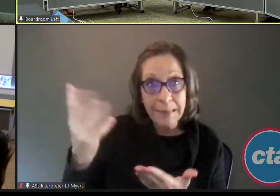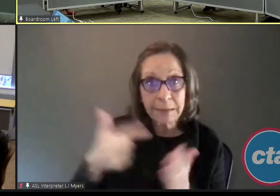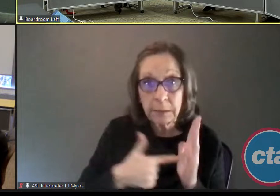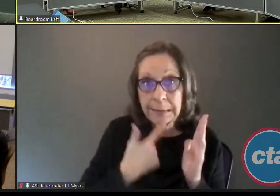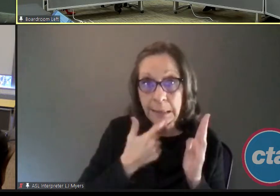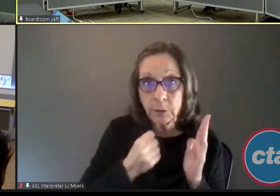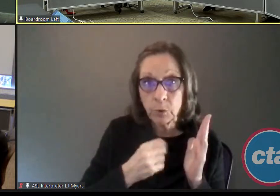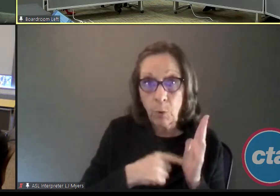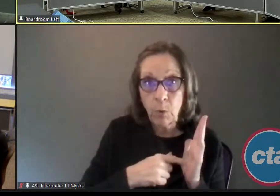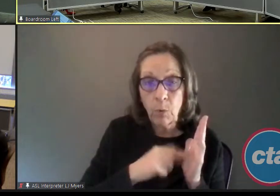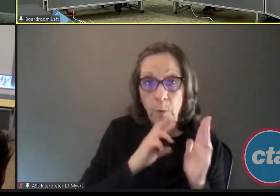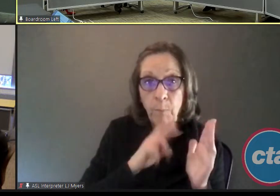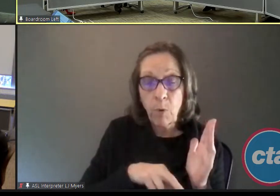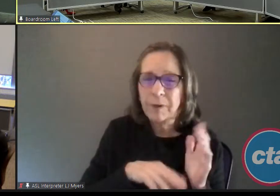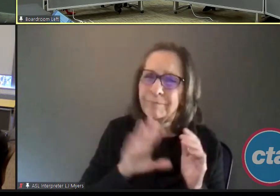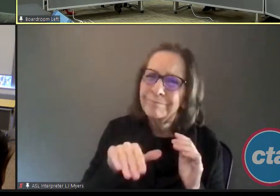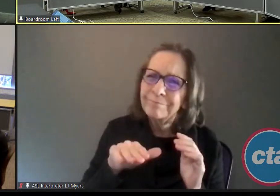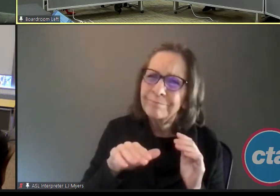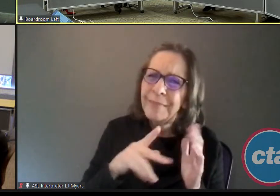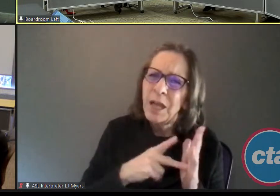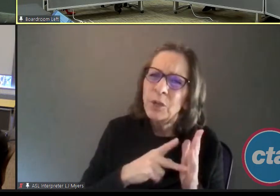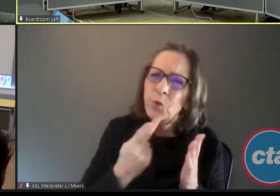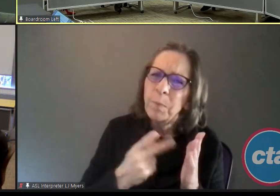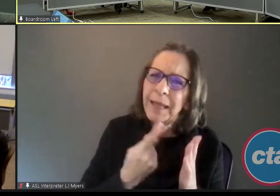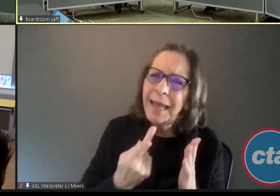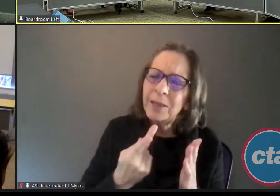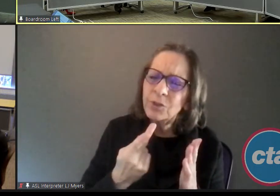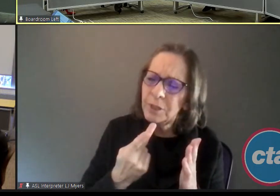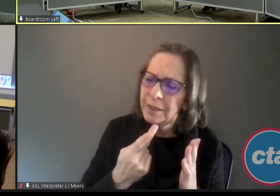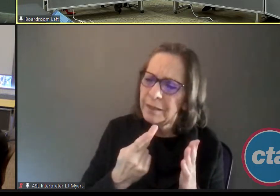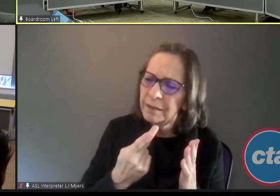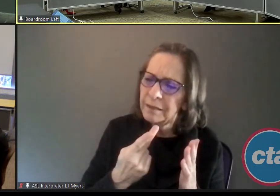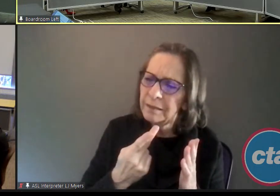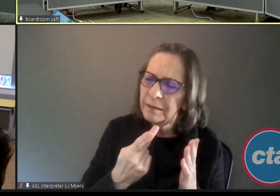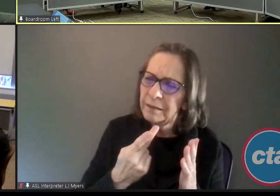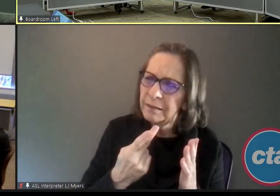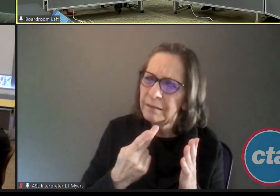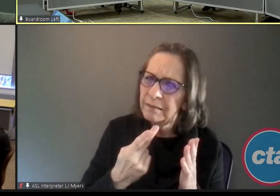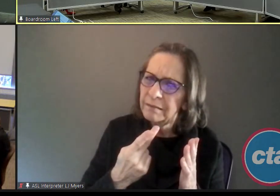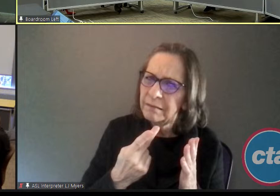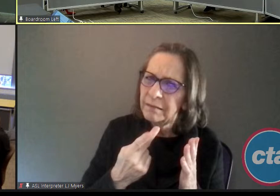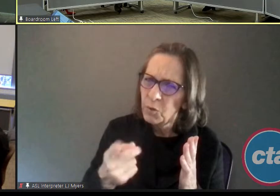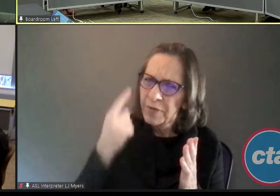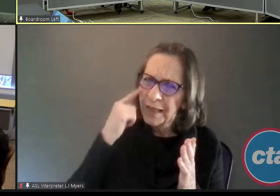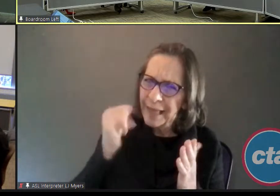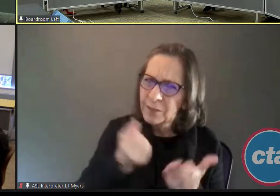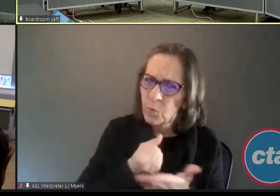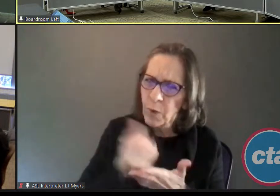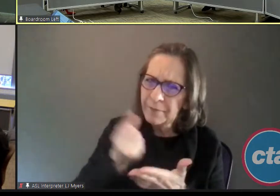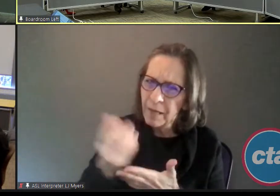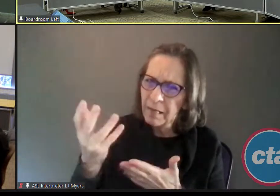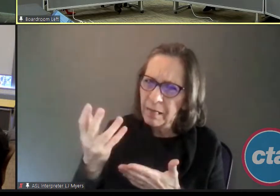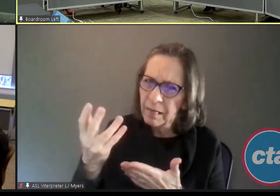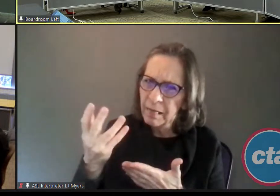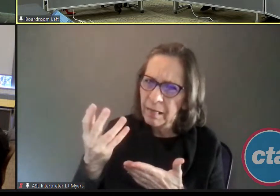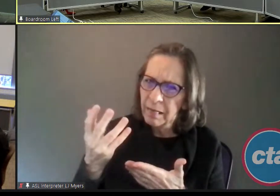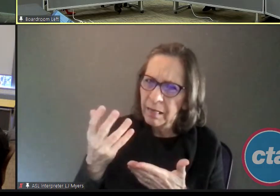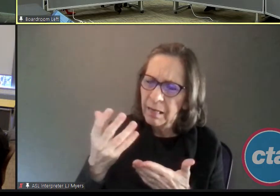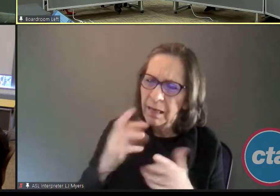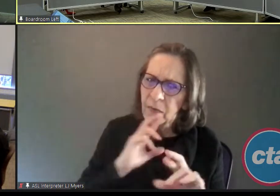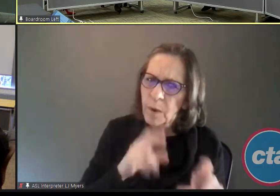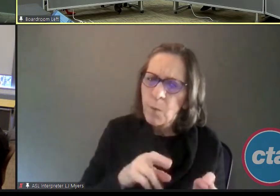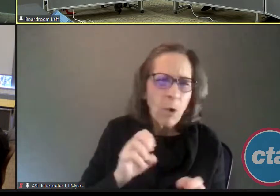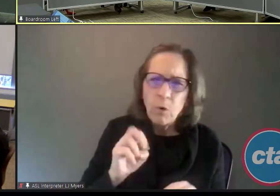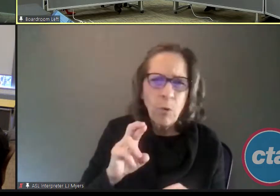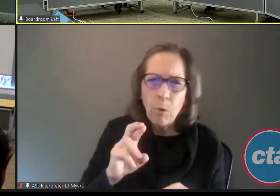My question is duplication seen as waste in the report? Or